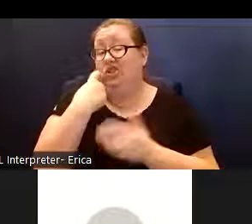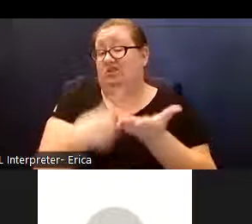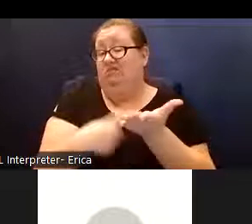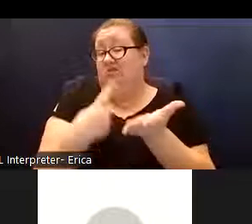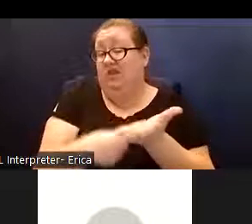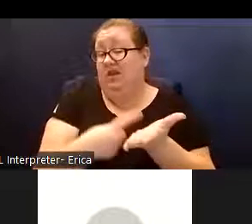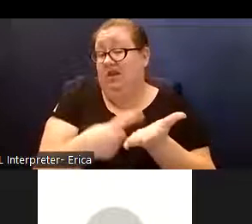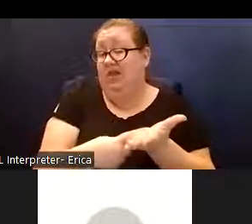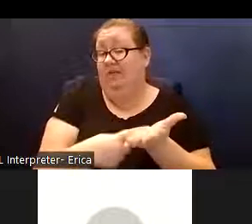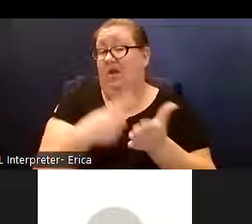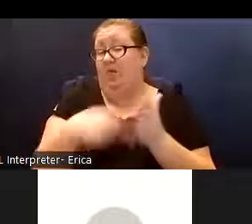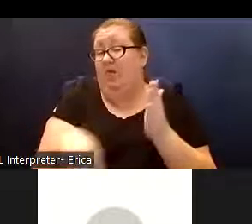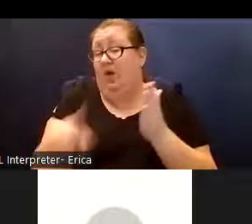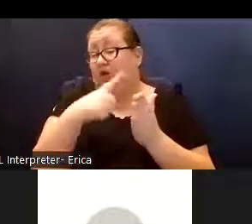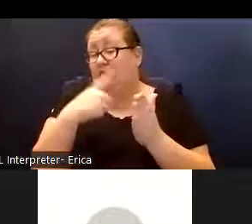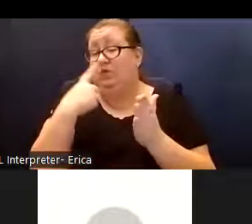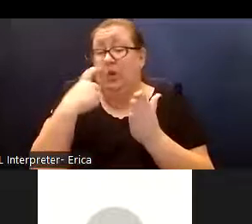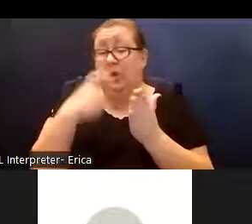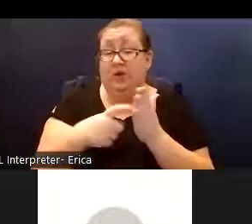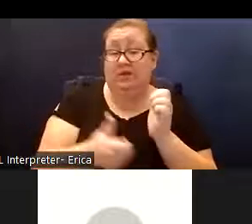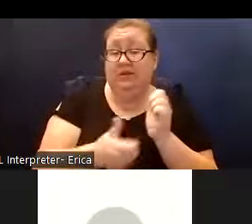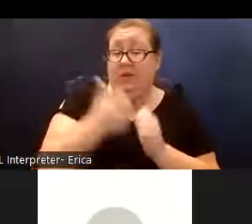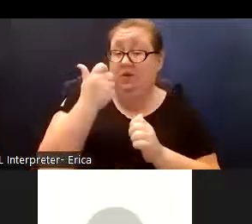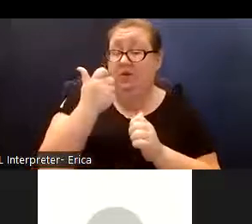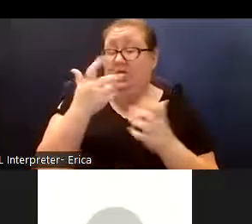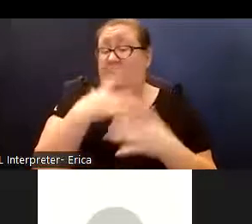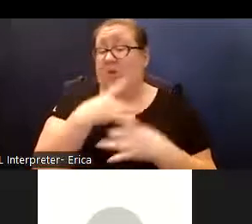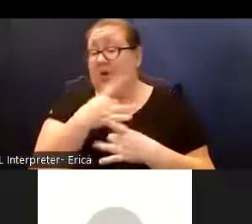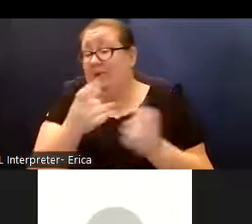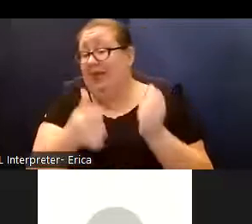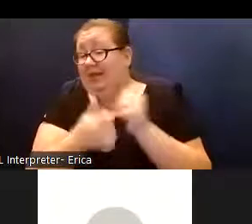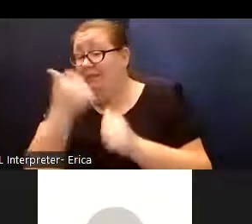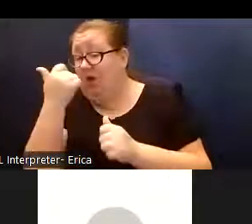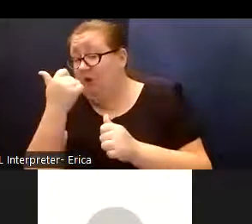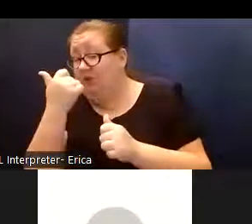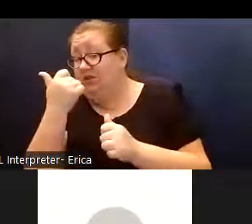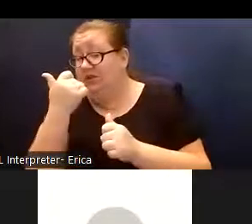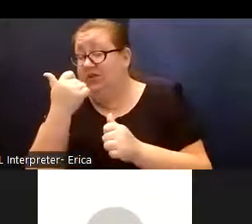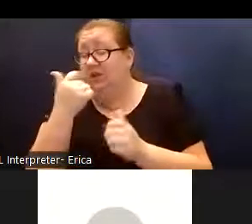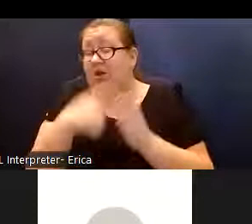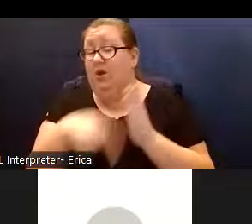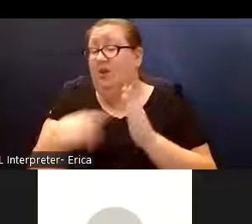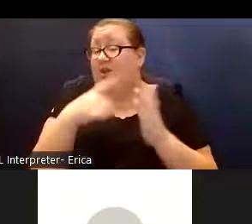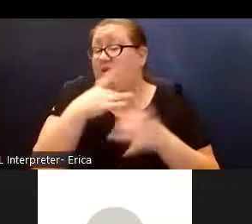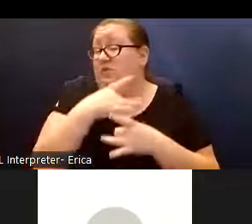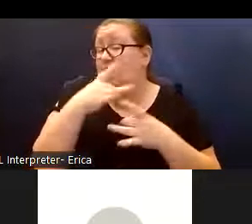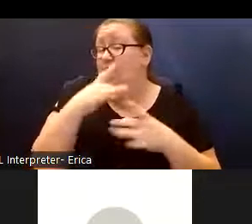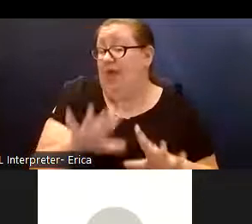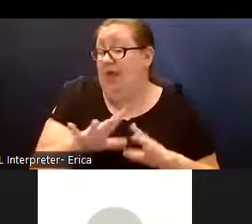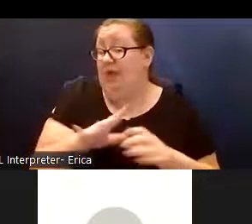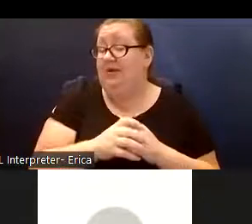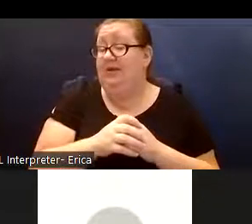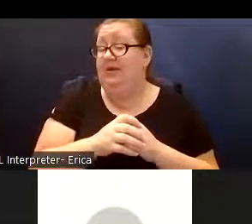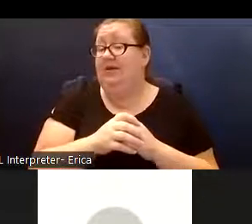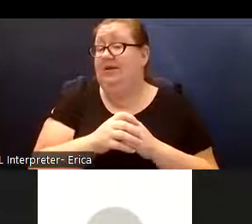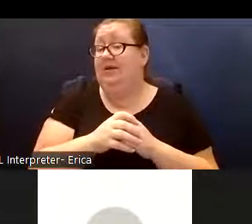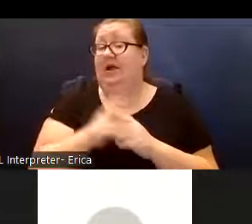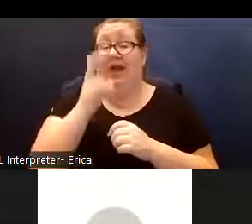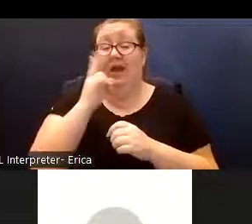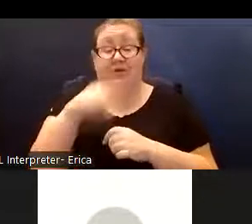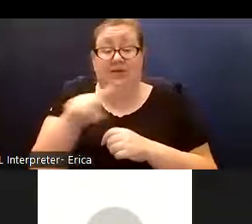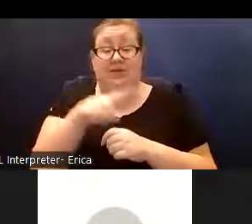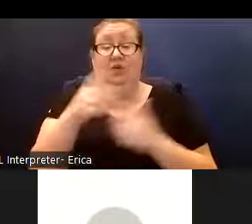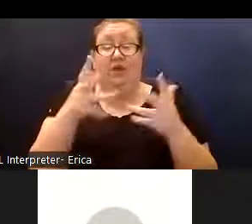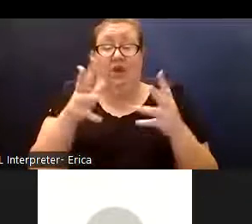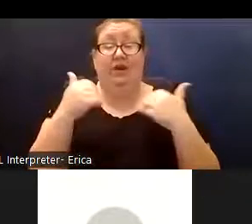about stands out most to you. What do you like the most? What do you not like? And you'll see here that we already